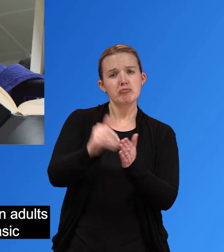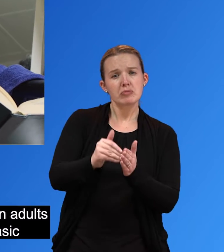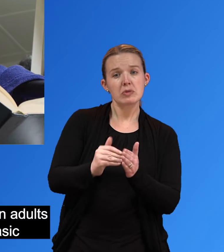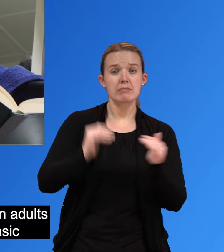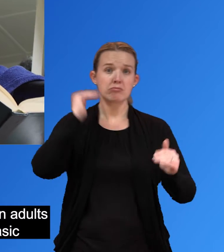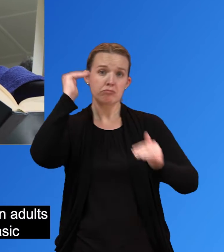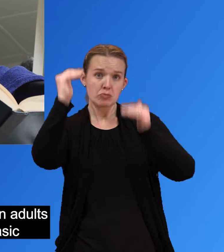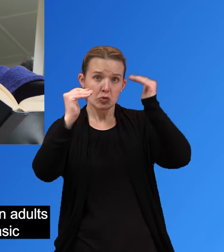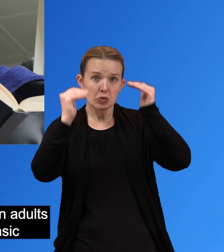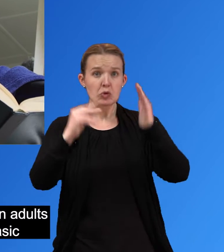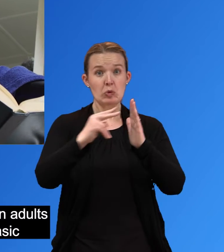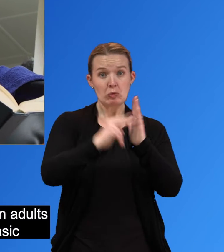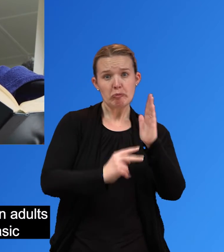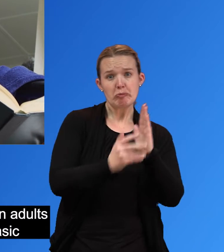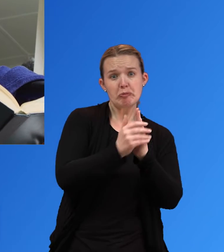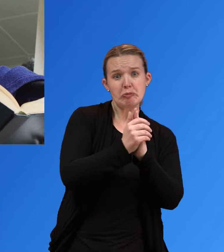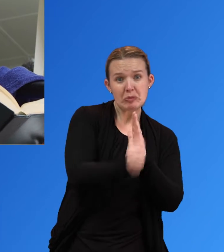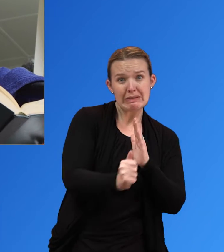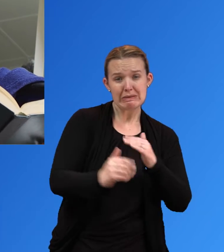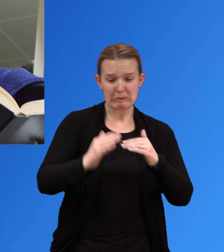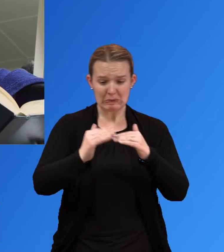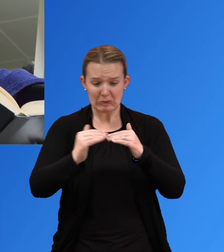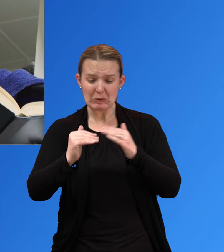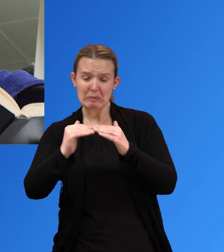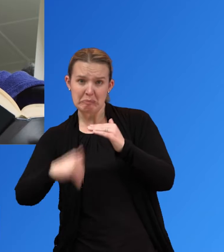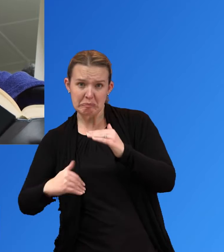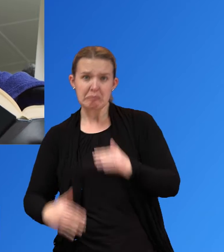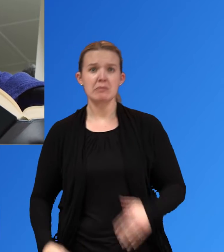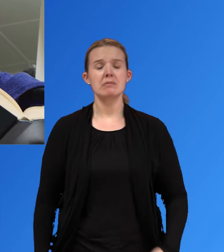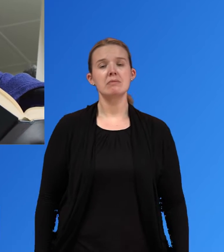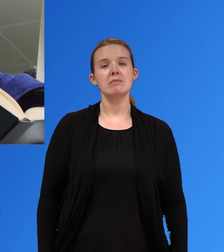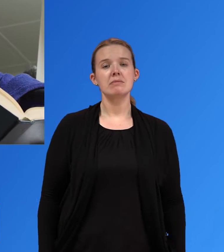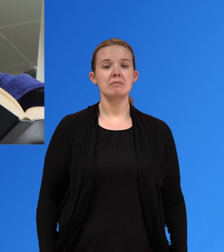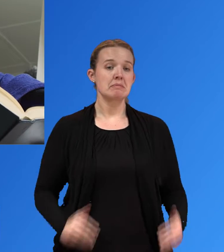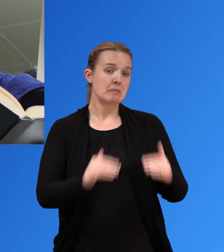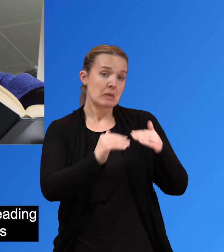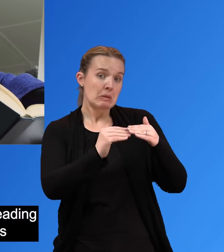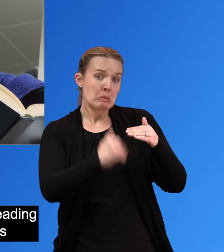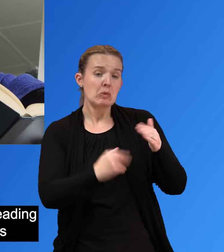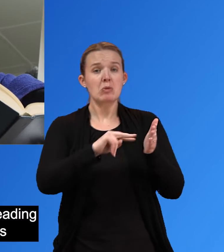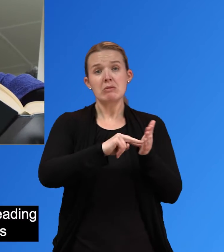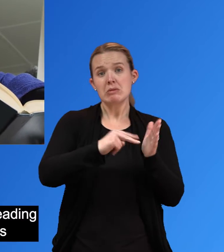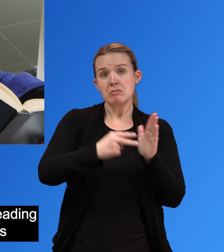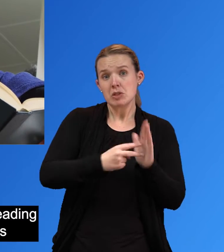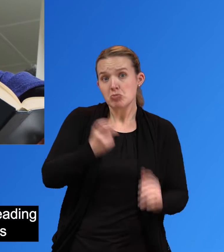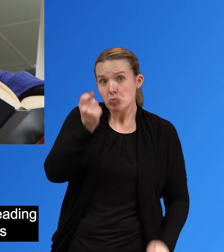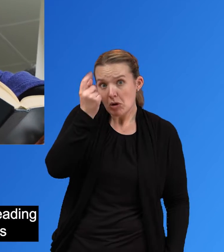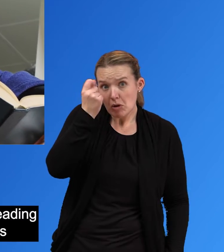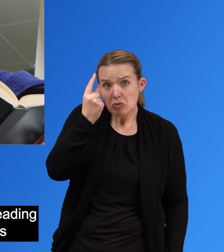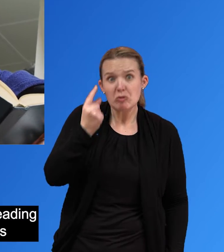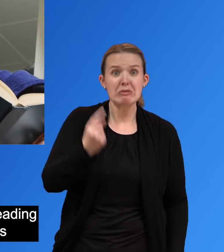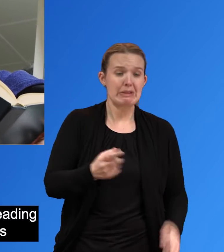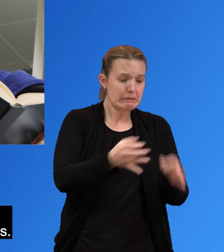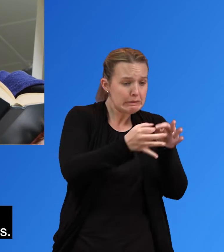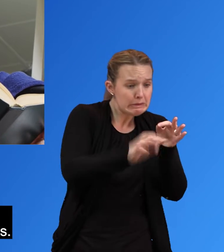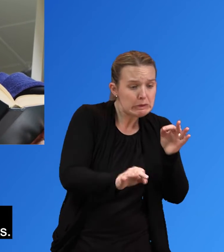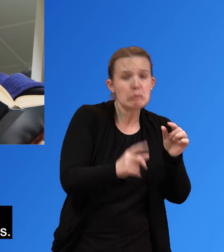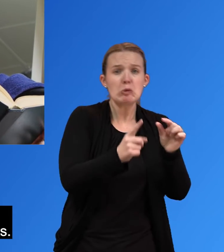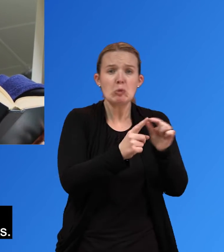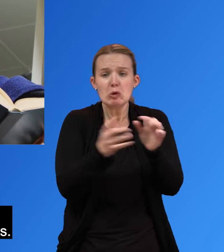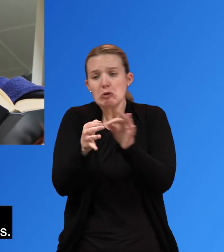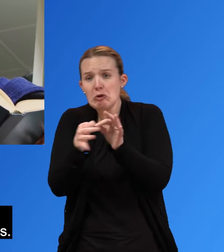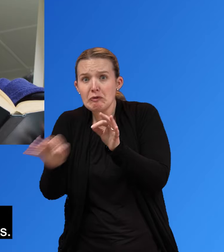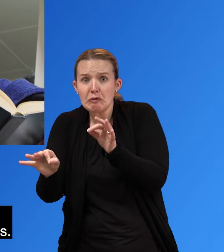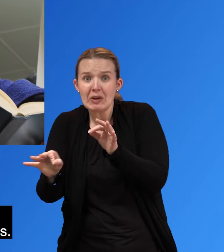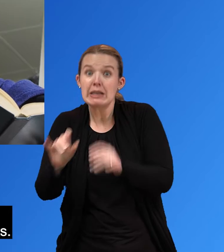Approximately 52 million adults in the U.S. have basic or below basic reading skills. Below basic means reading only simple words and phrases